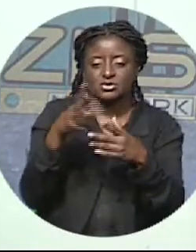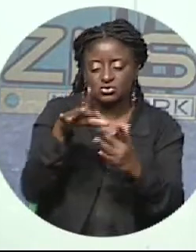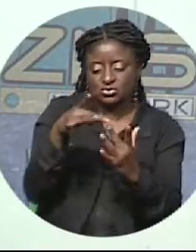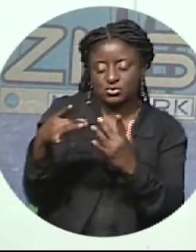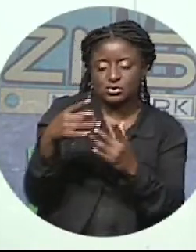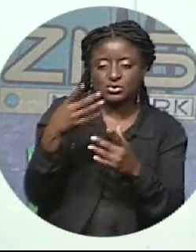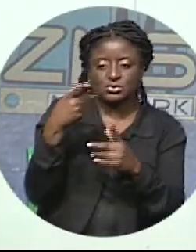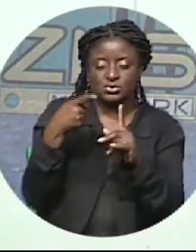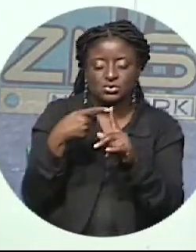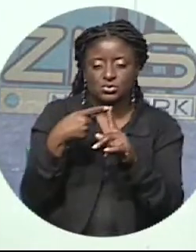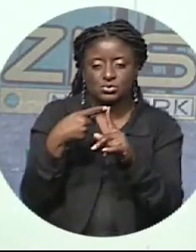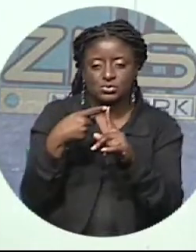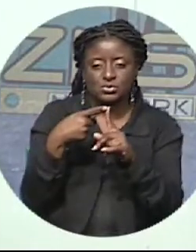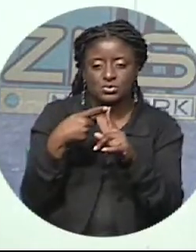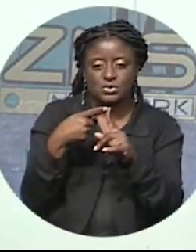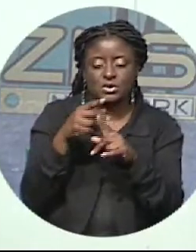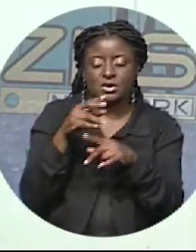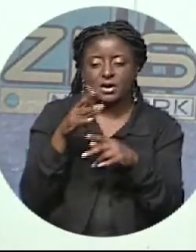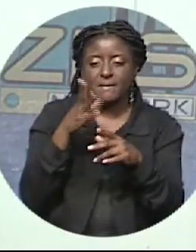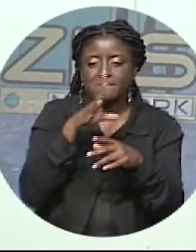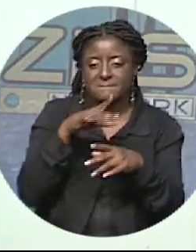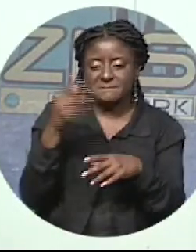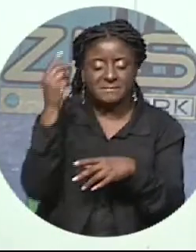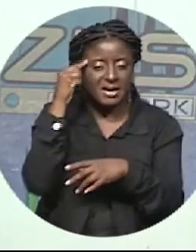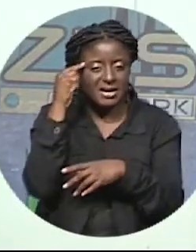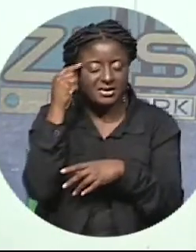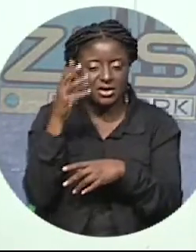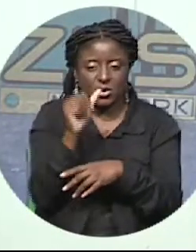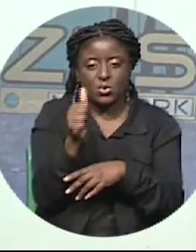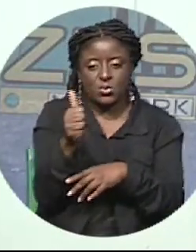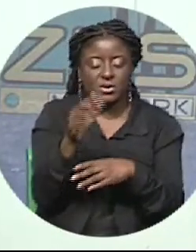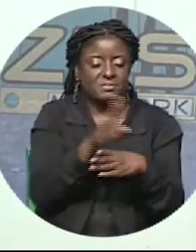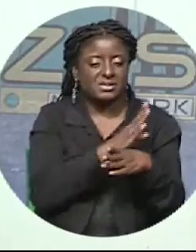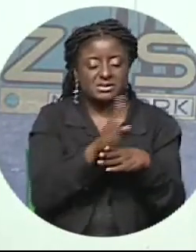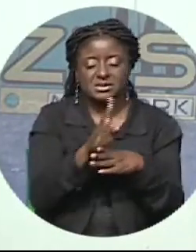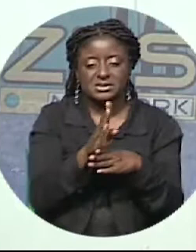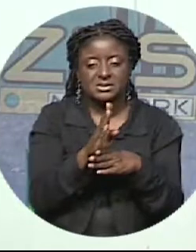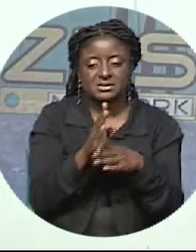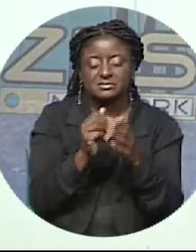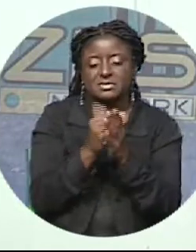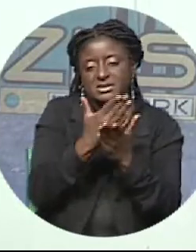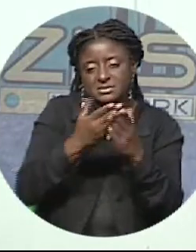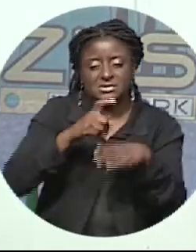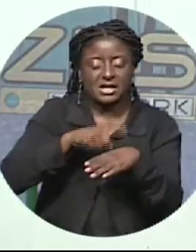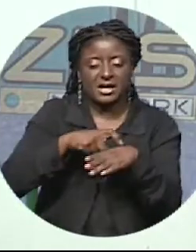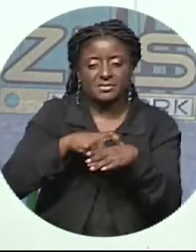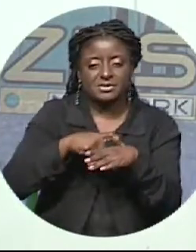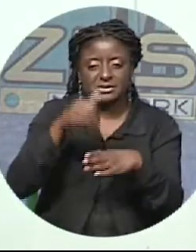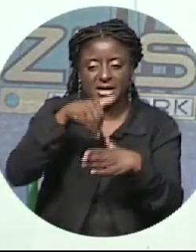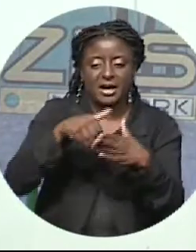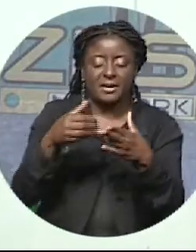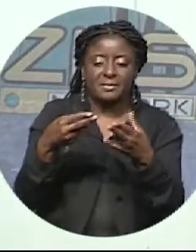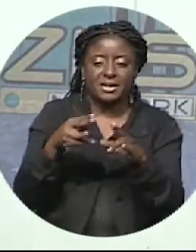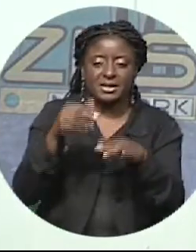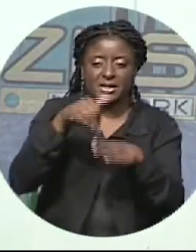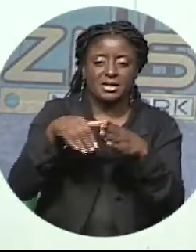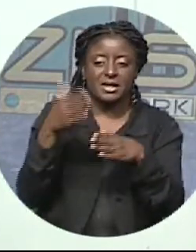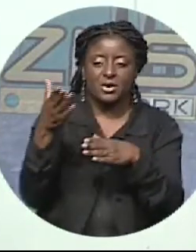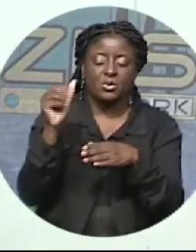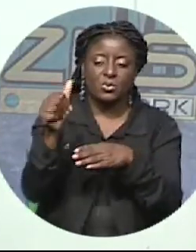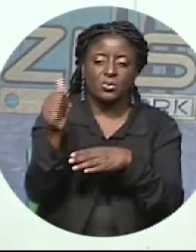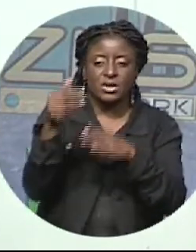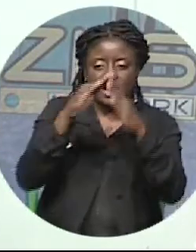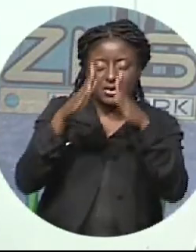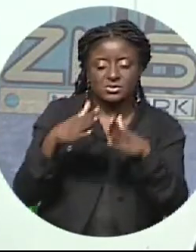in the same house and they are aware of abuse going on. Sometimes the mother is aware that her boyfriend or